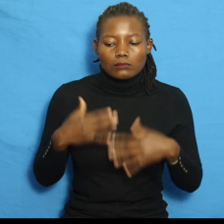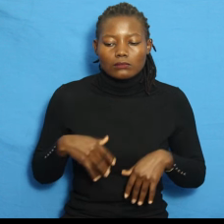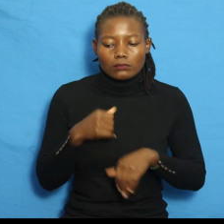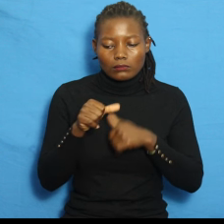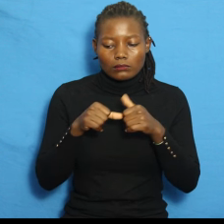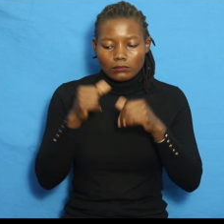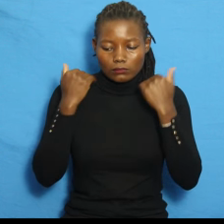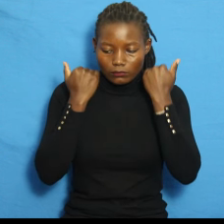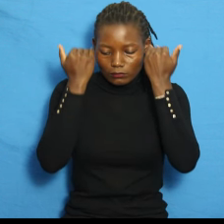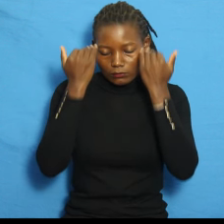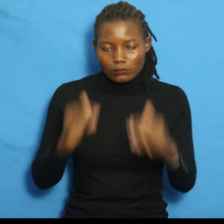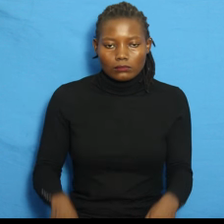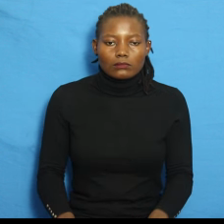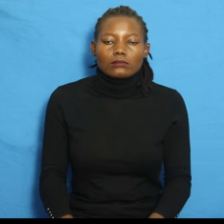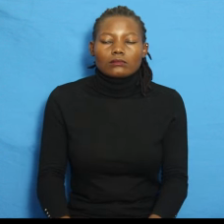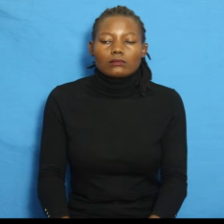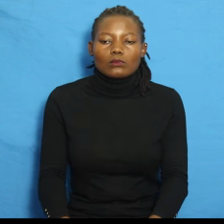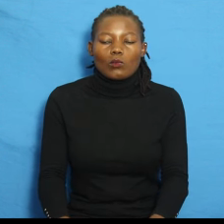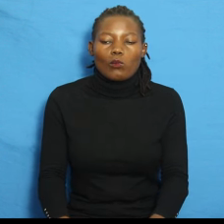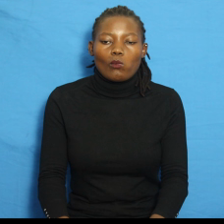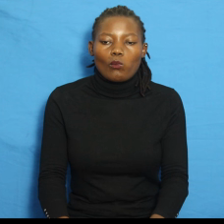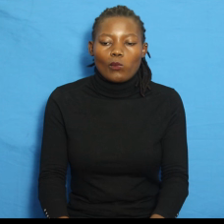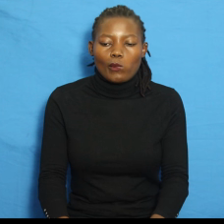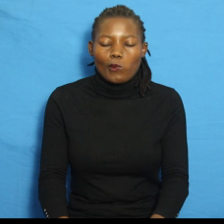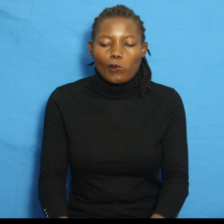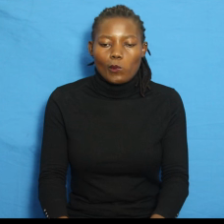put on the body in terms of stress.